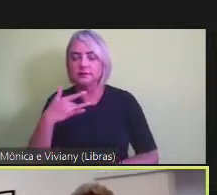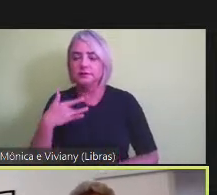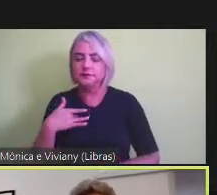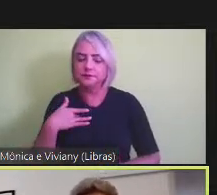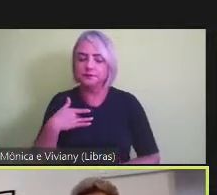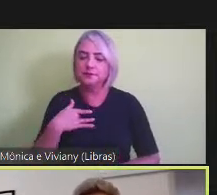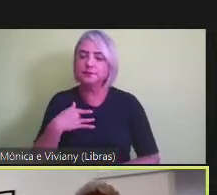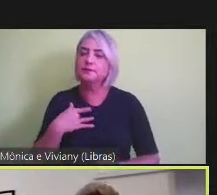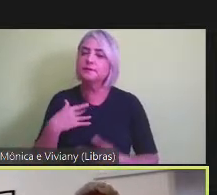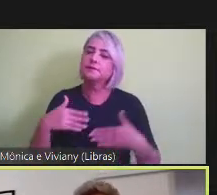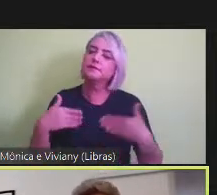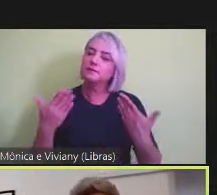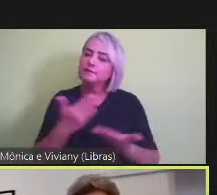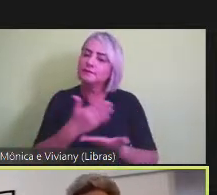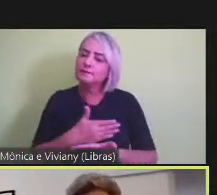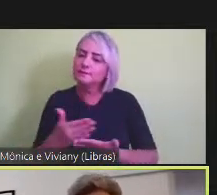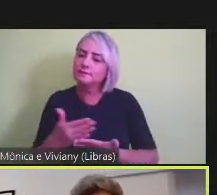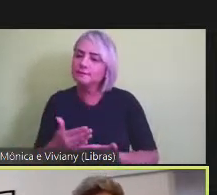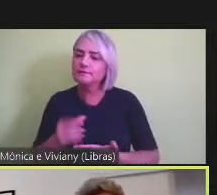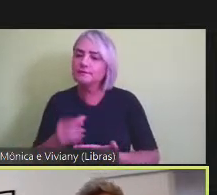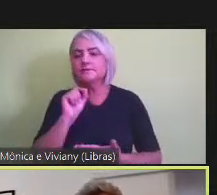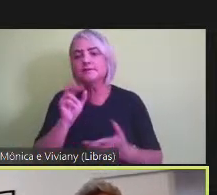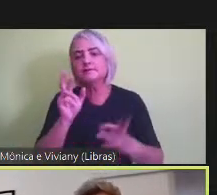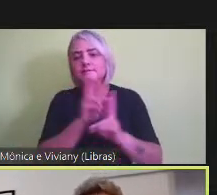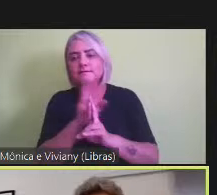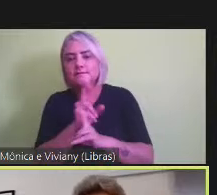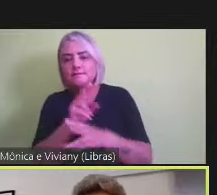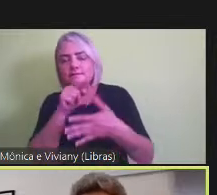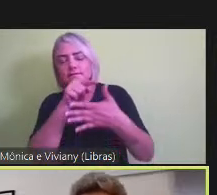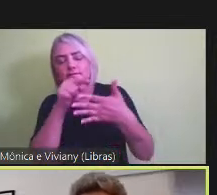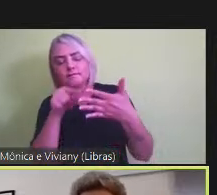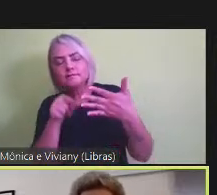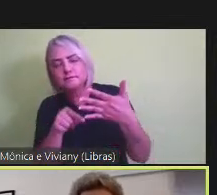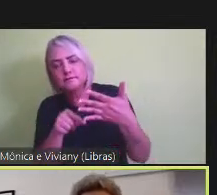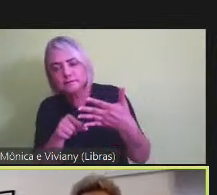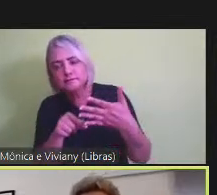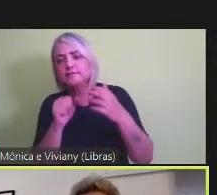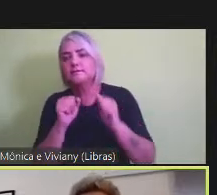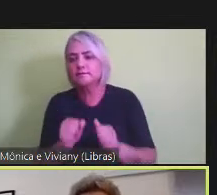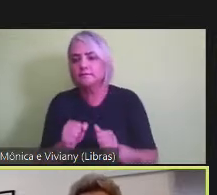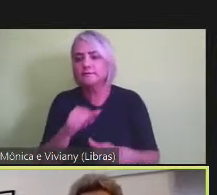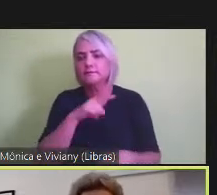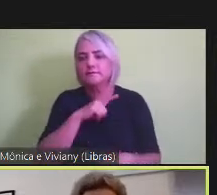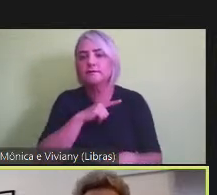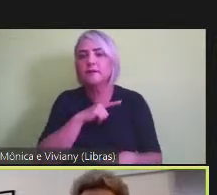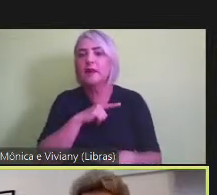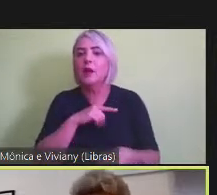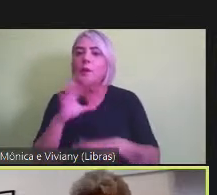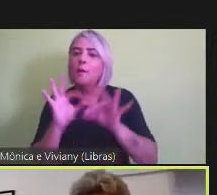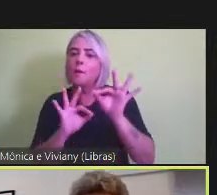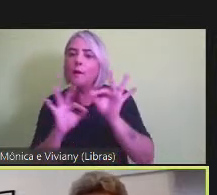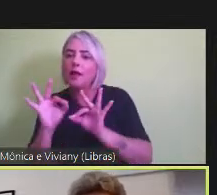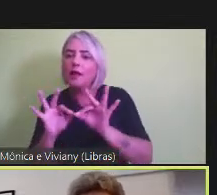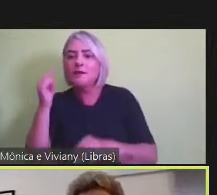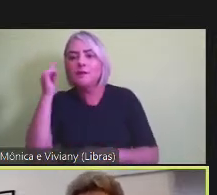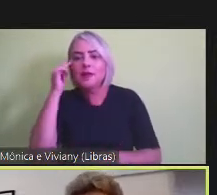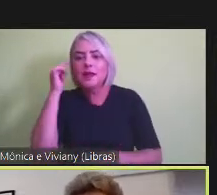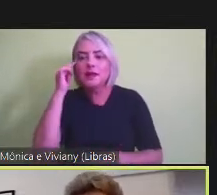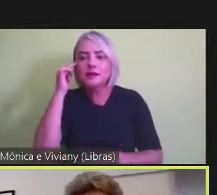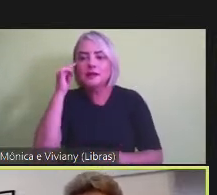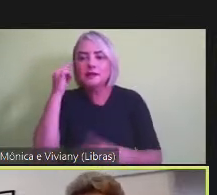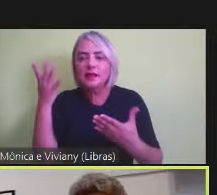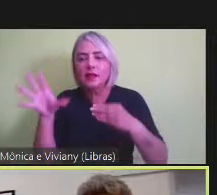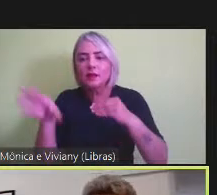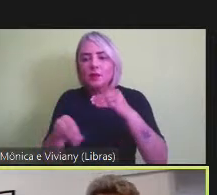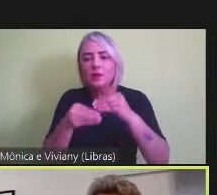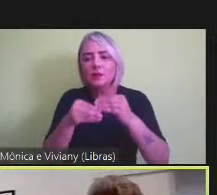exist. So it is from this correspondence between these elements that we can have a planning and